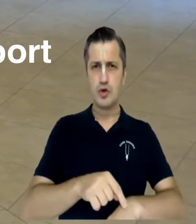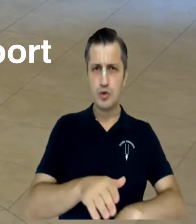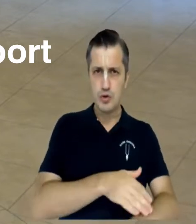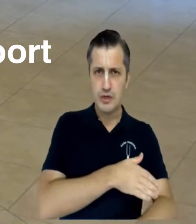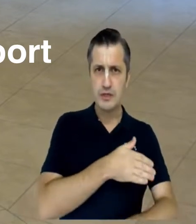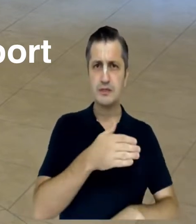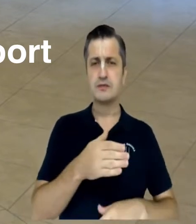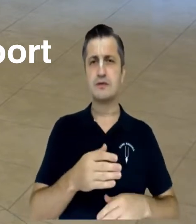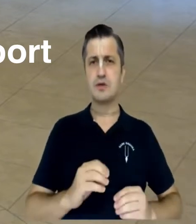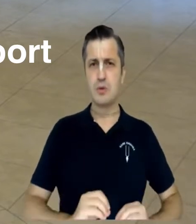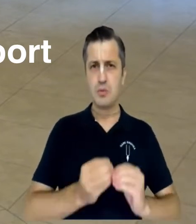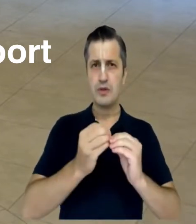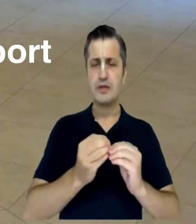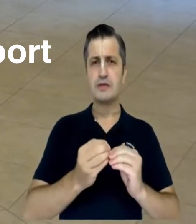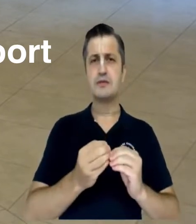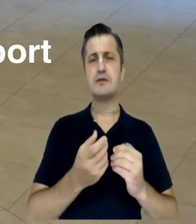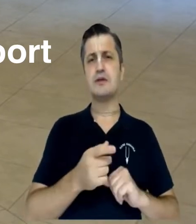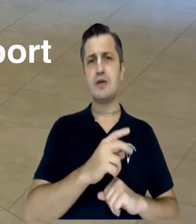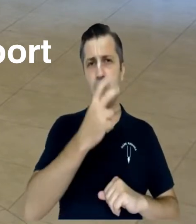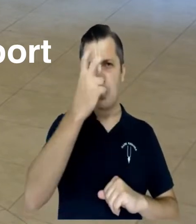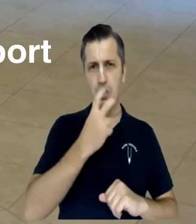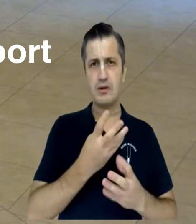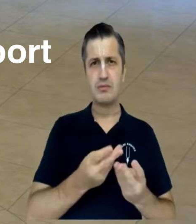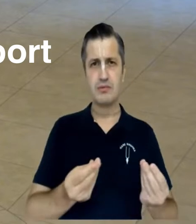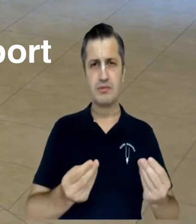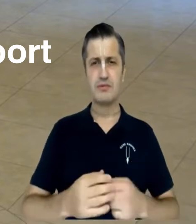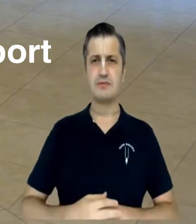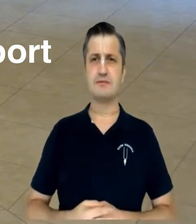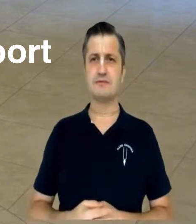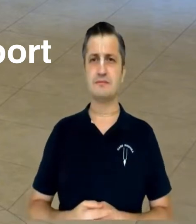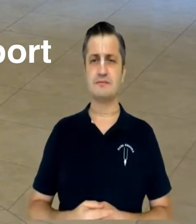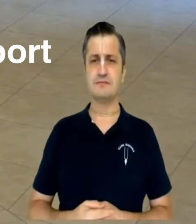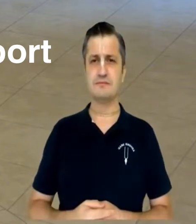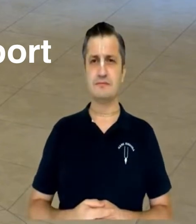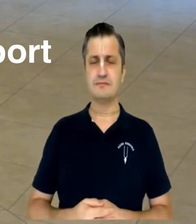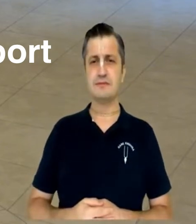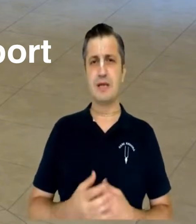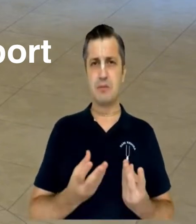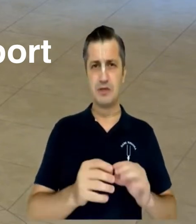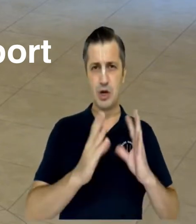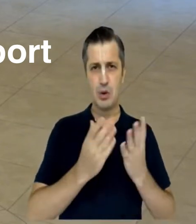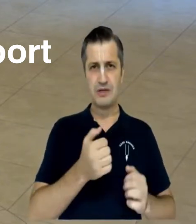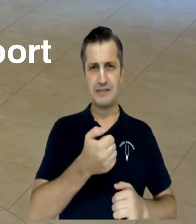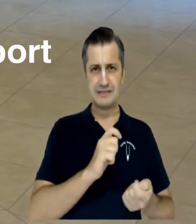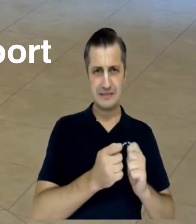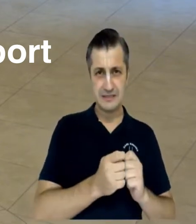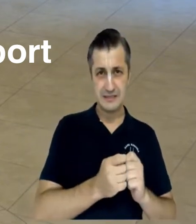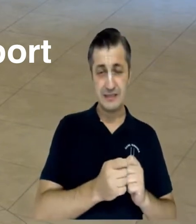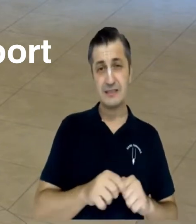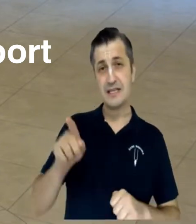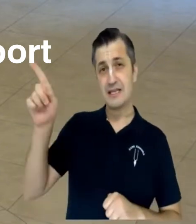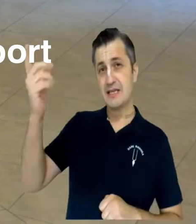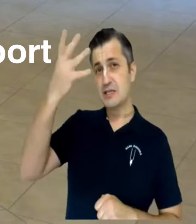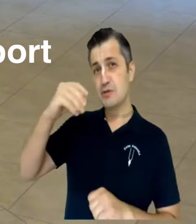vanishing. These are the changes of the material body. But in the spiritual world, the body does not change. There's no old